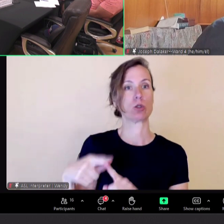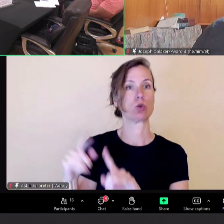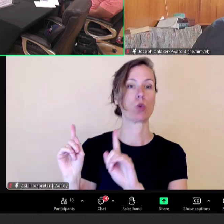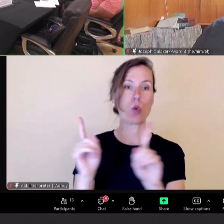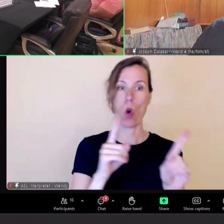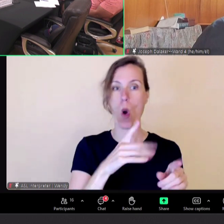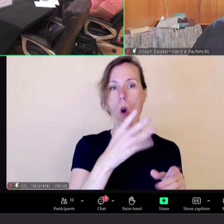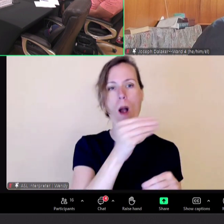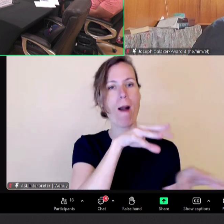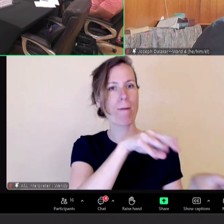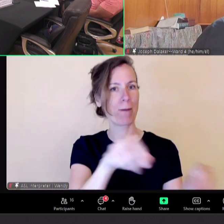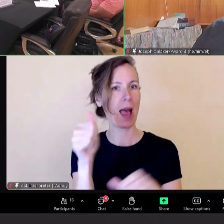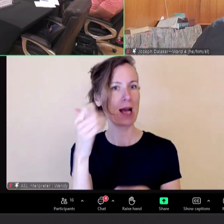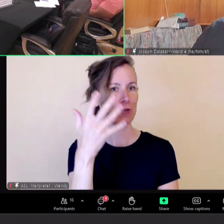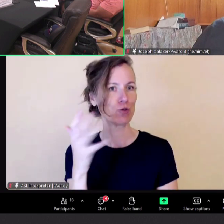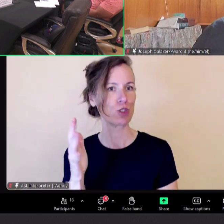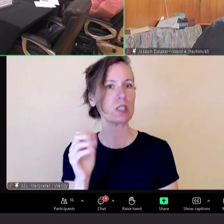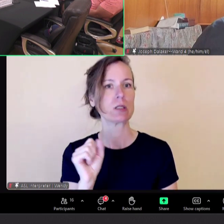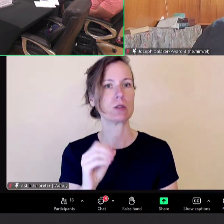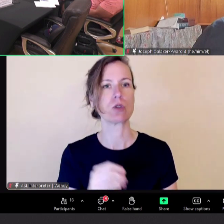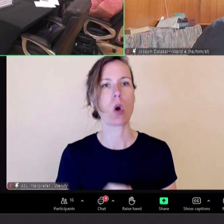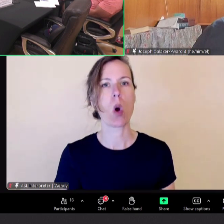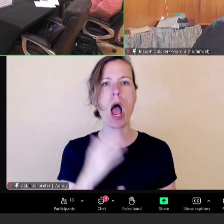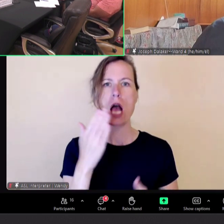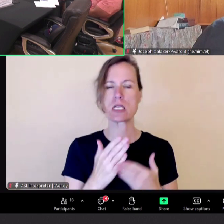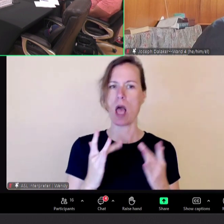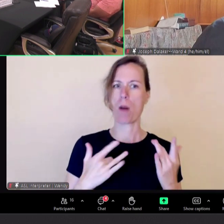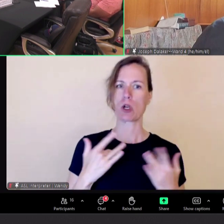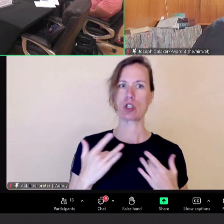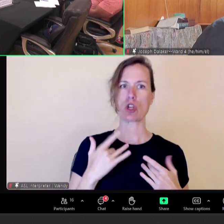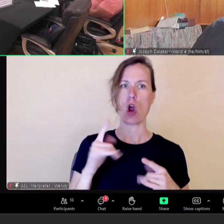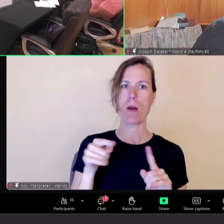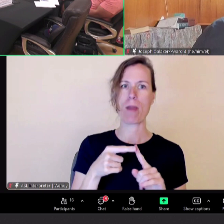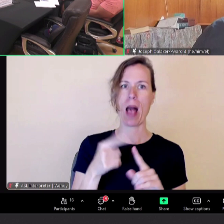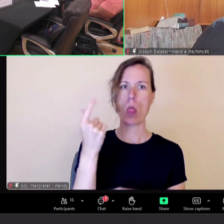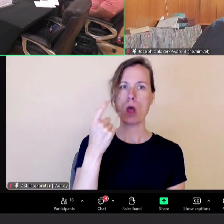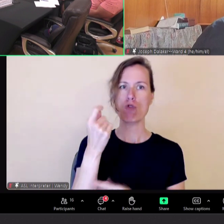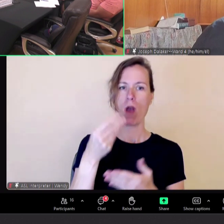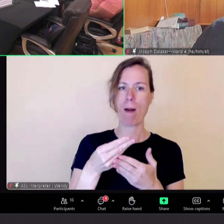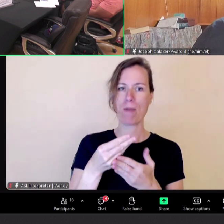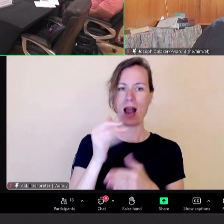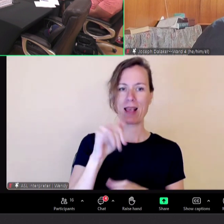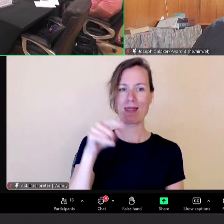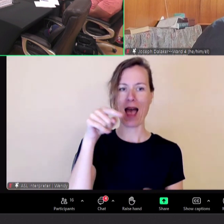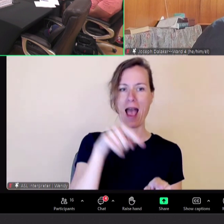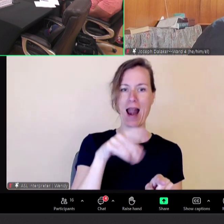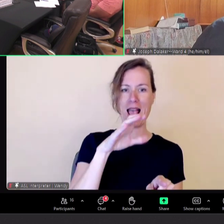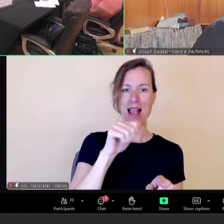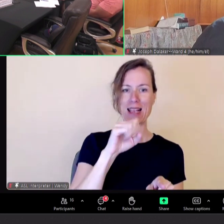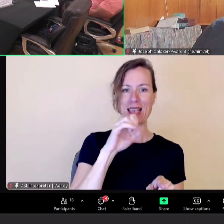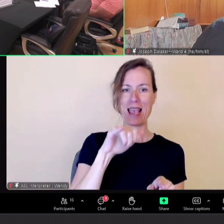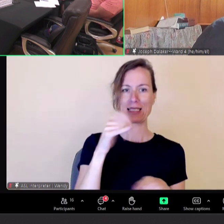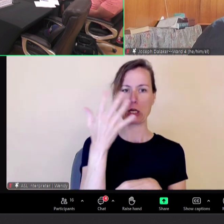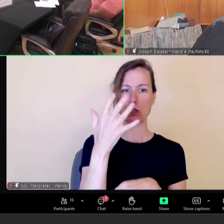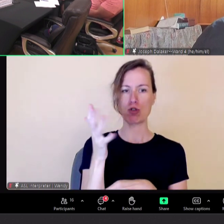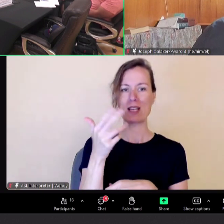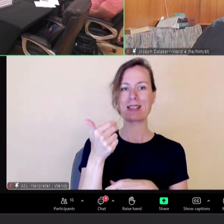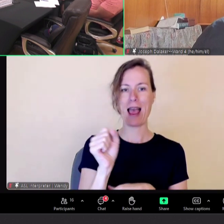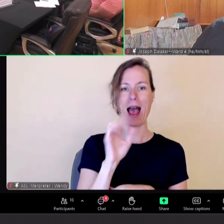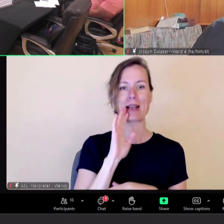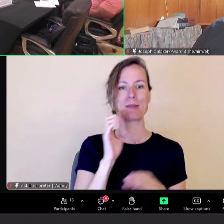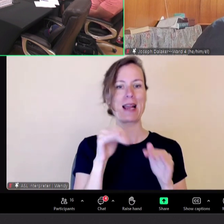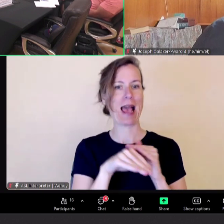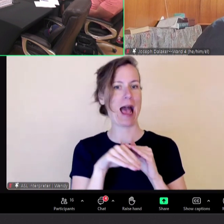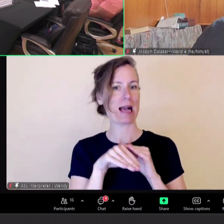there is some concern that the grant money that Casey Trees has been accessing may be drying up. So if there's another